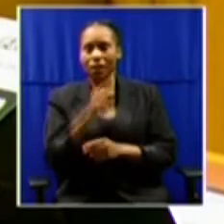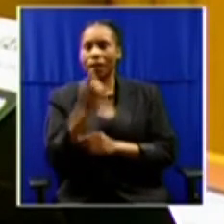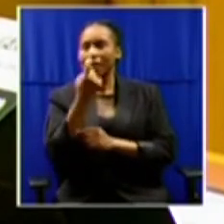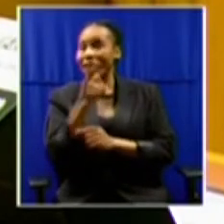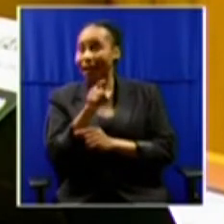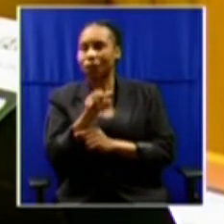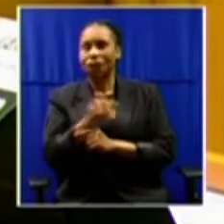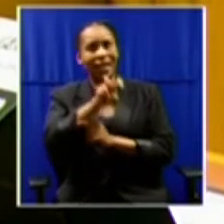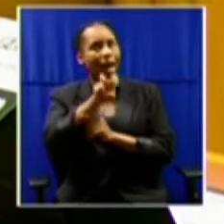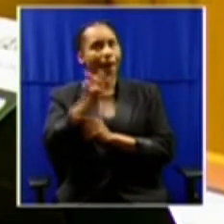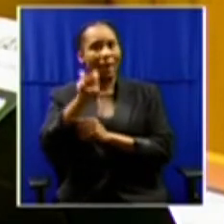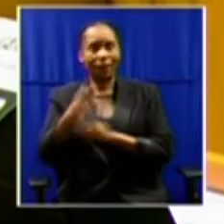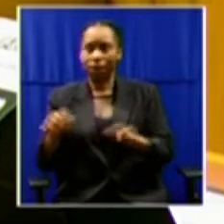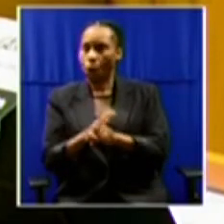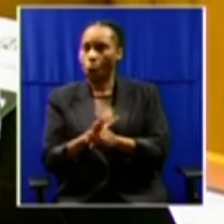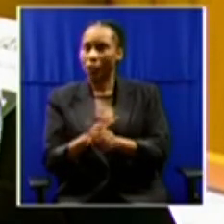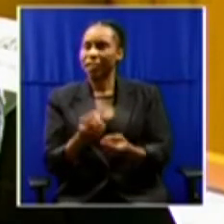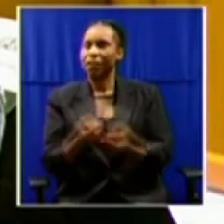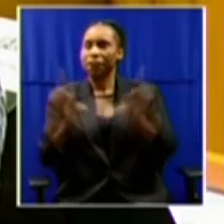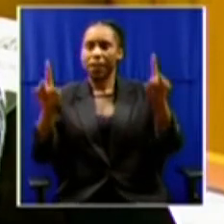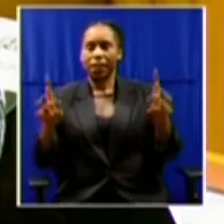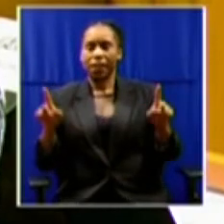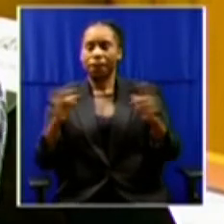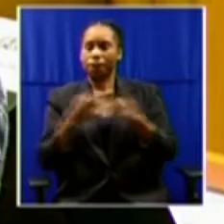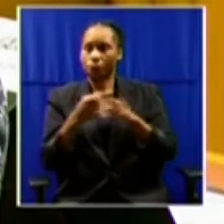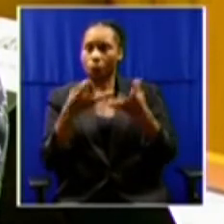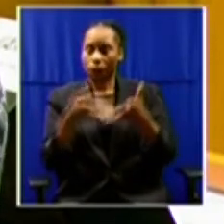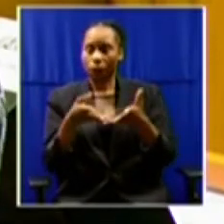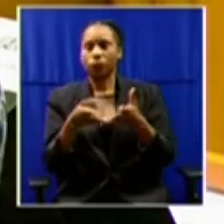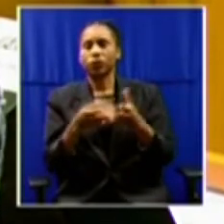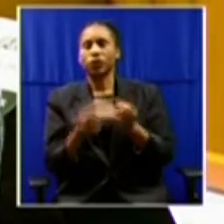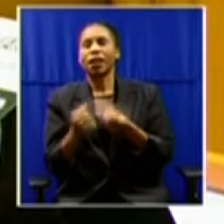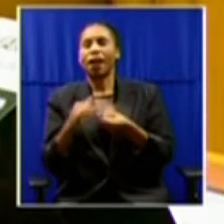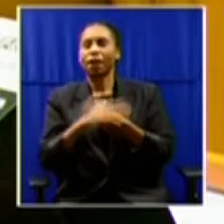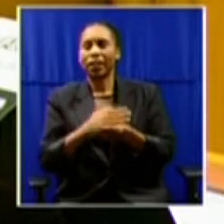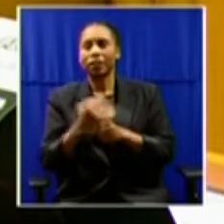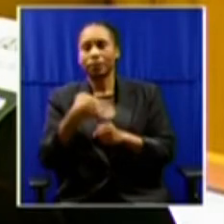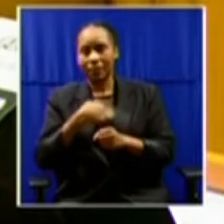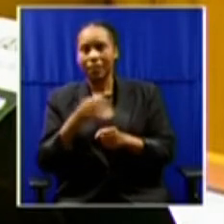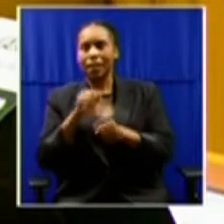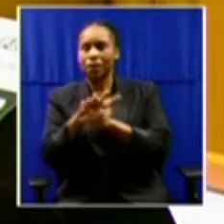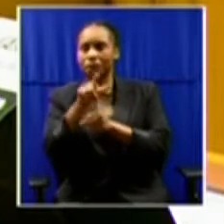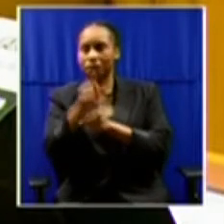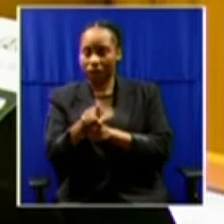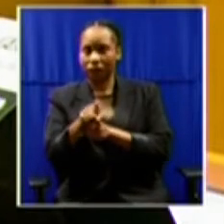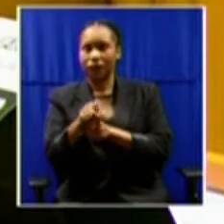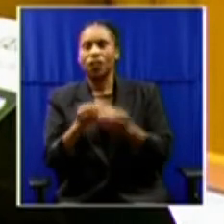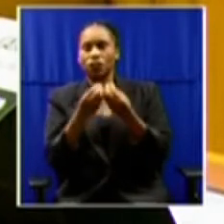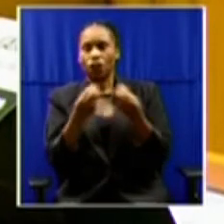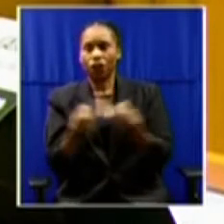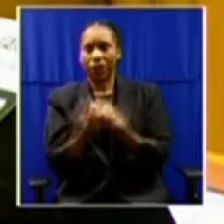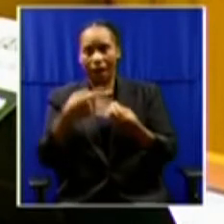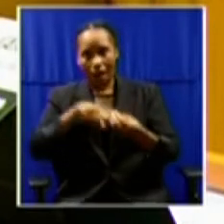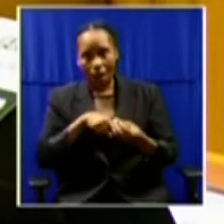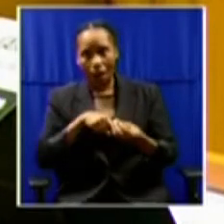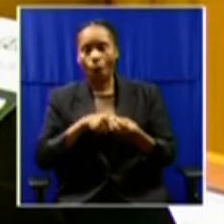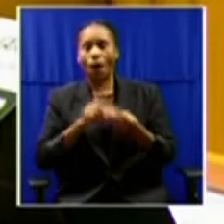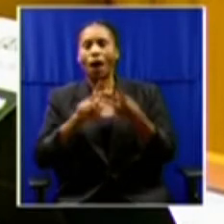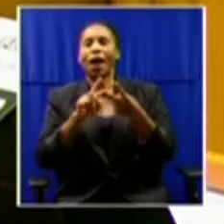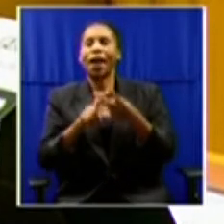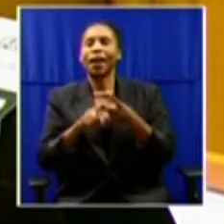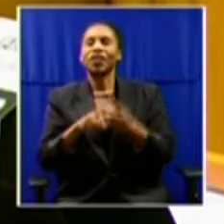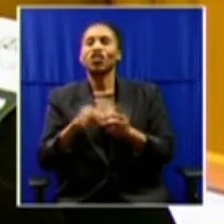is completely different from that which affects you and I, our children, and future